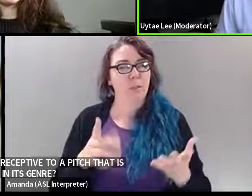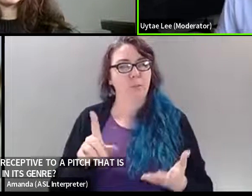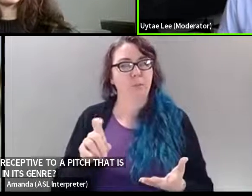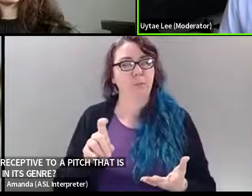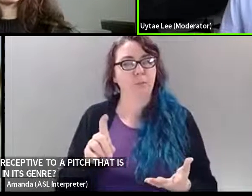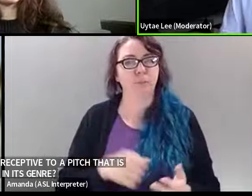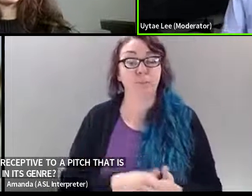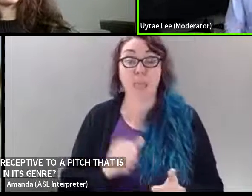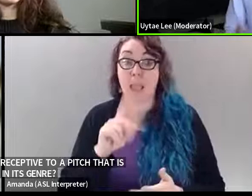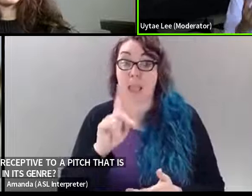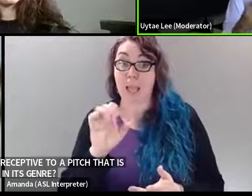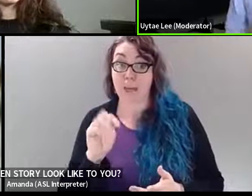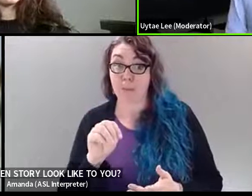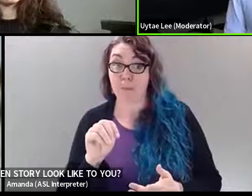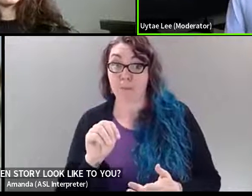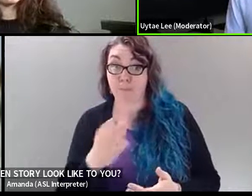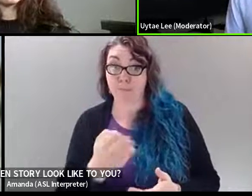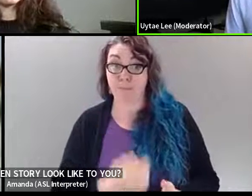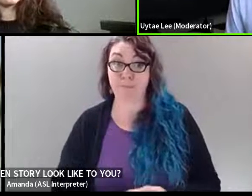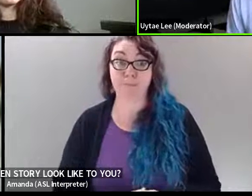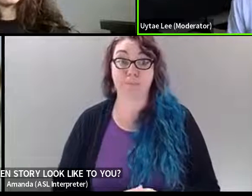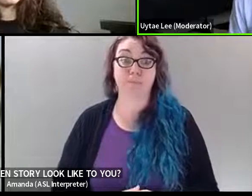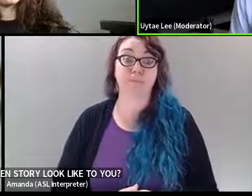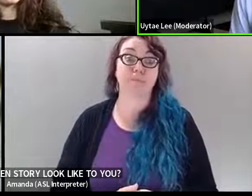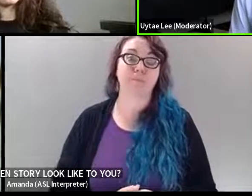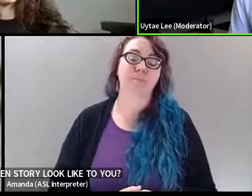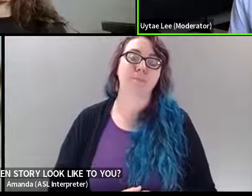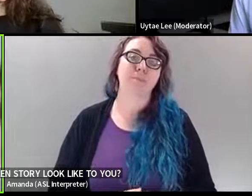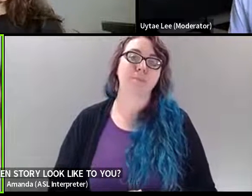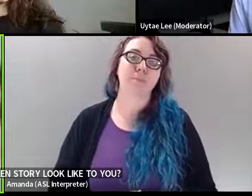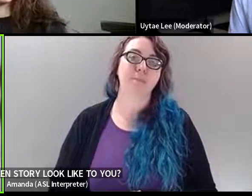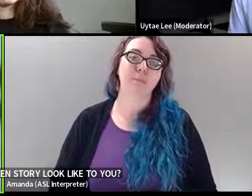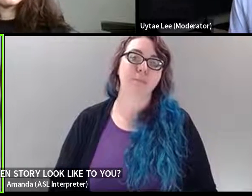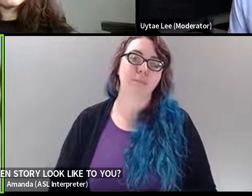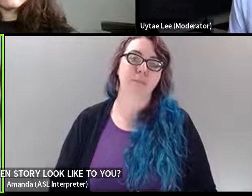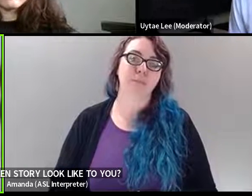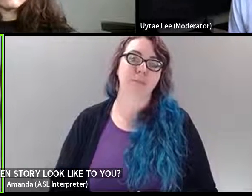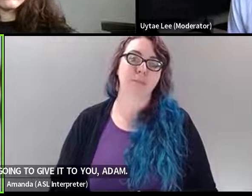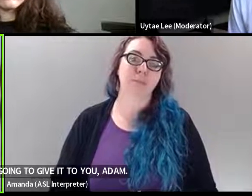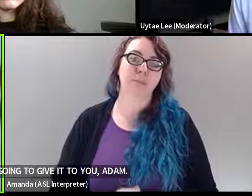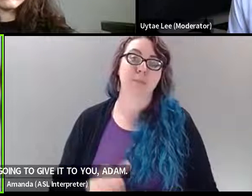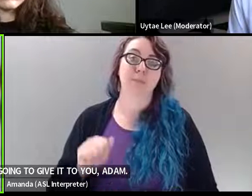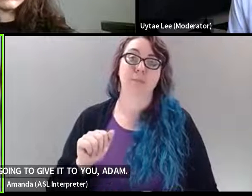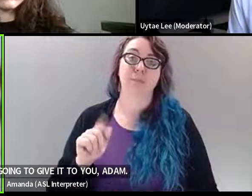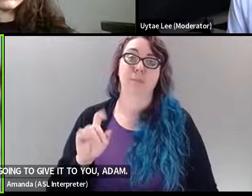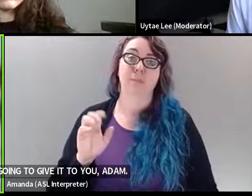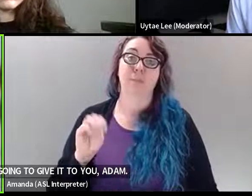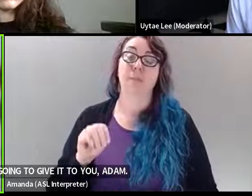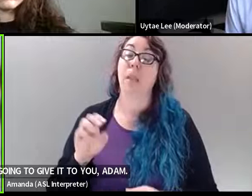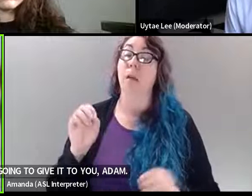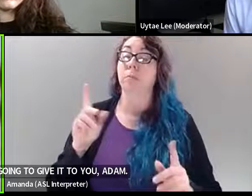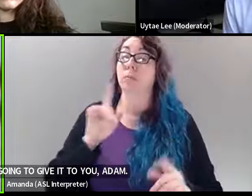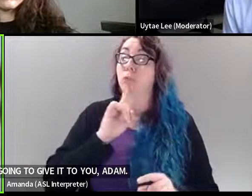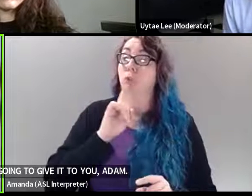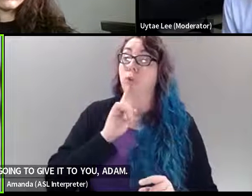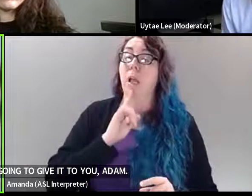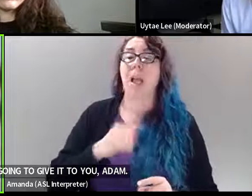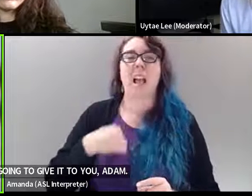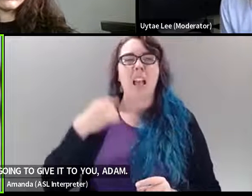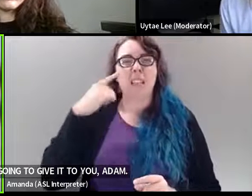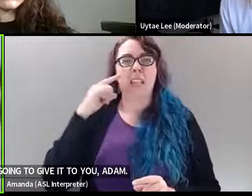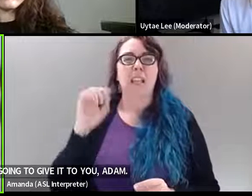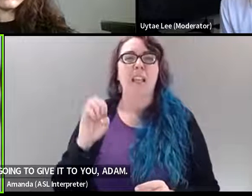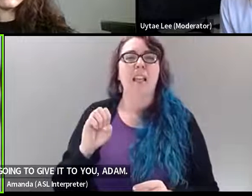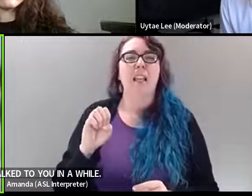you, Adam. Feel like I haven't talked to you in a while. Sure. So, I think that evergreen content is probably